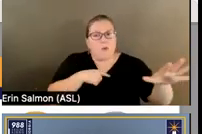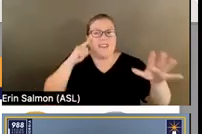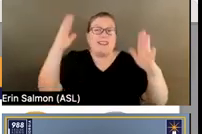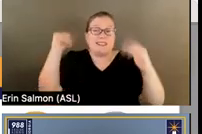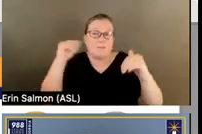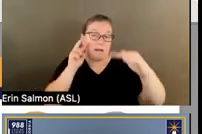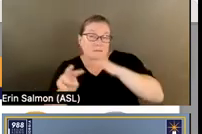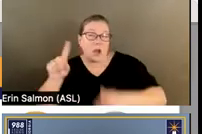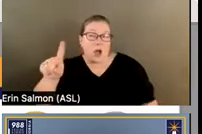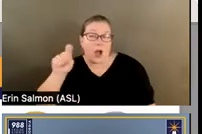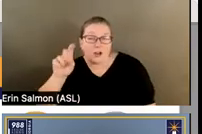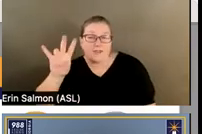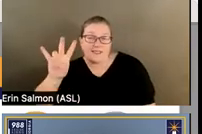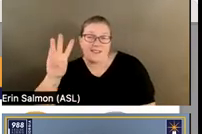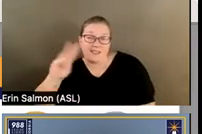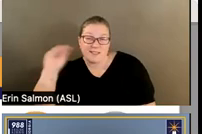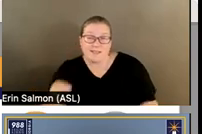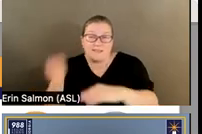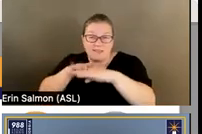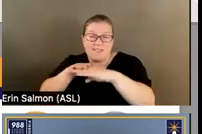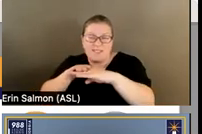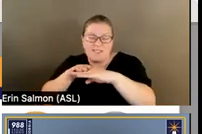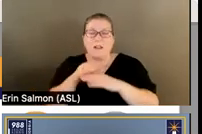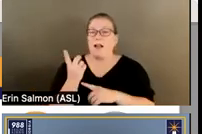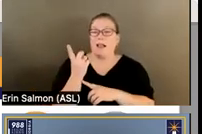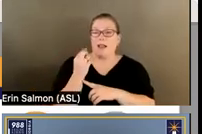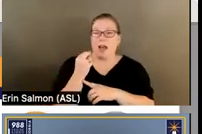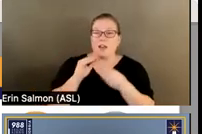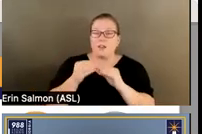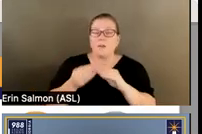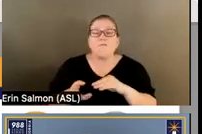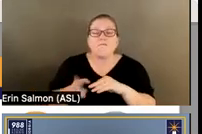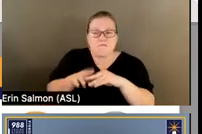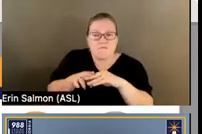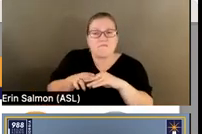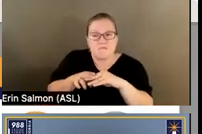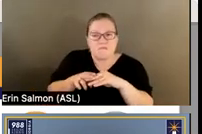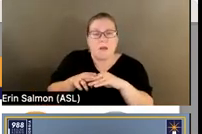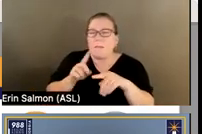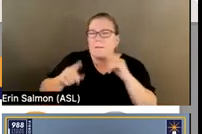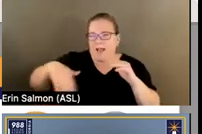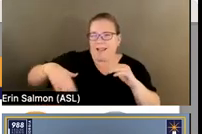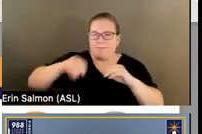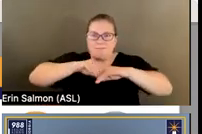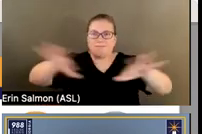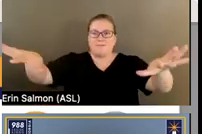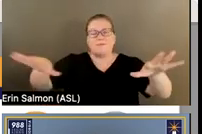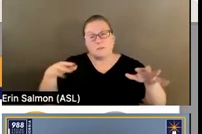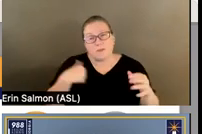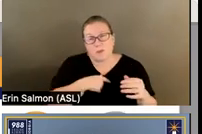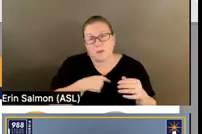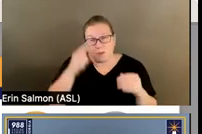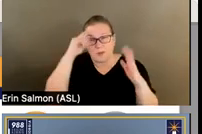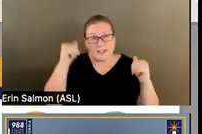dispatches based on last year, but we expect that once mass marketing begins, we could see high levels